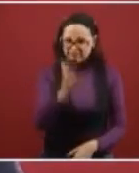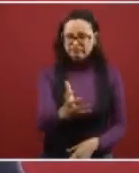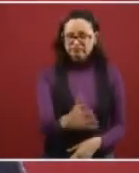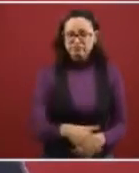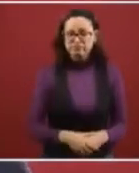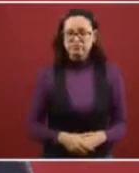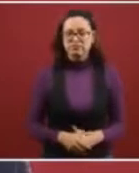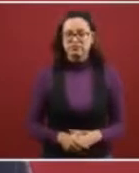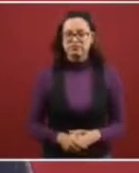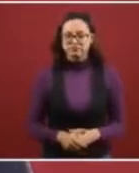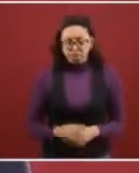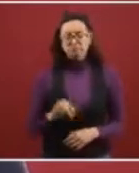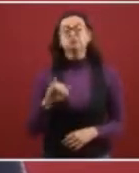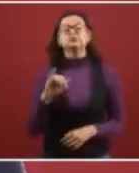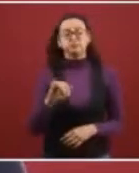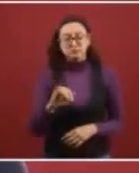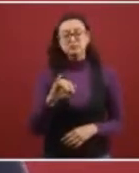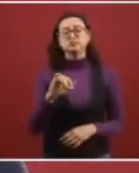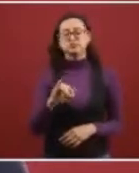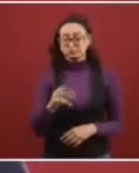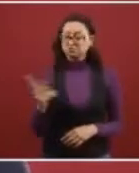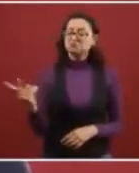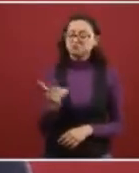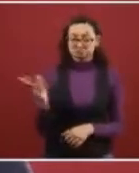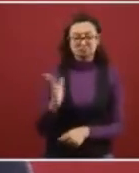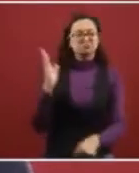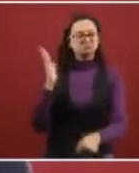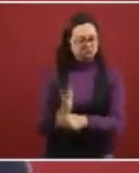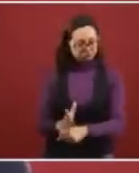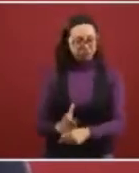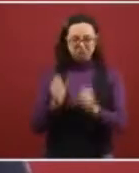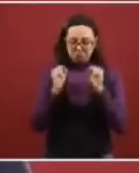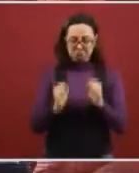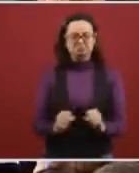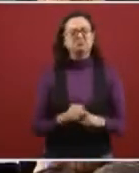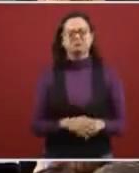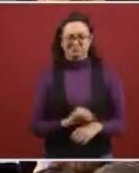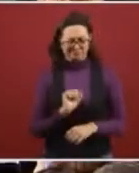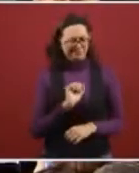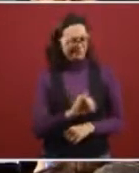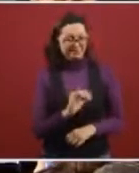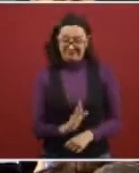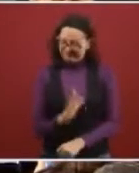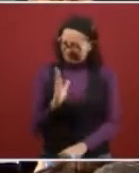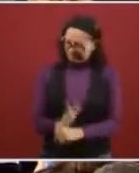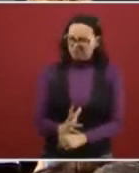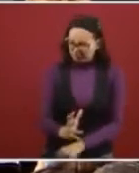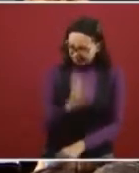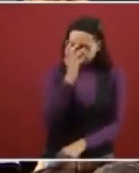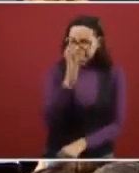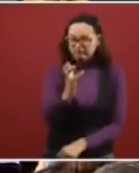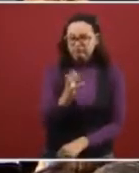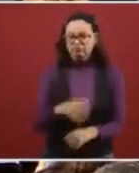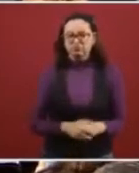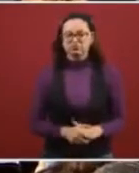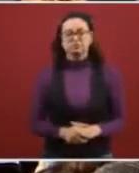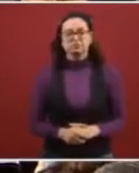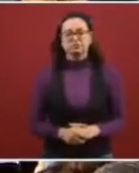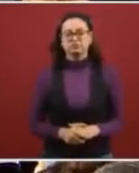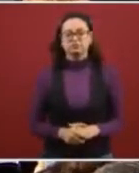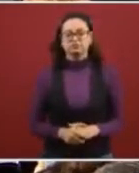done. Sí. Va a haber castigo. Yes, there will be sí, ejemplar. They lo que